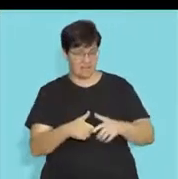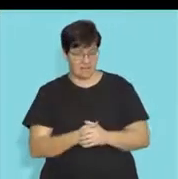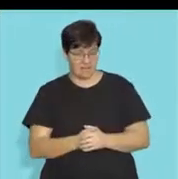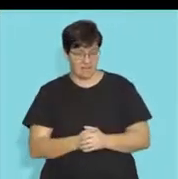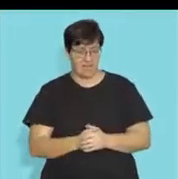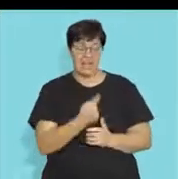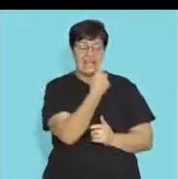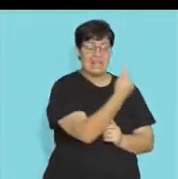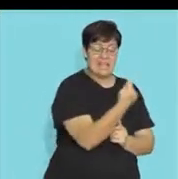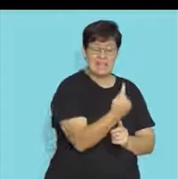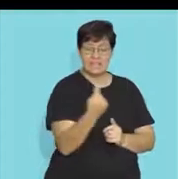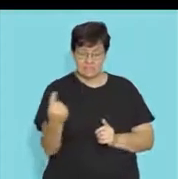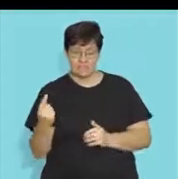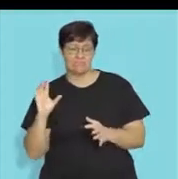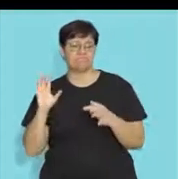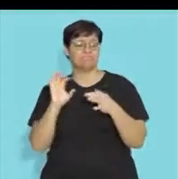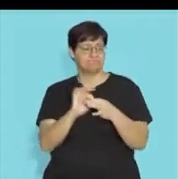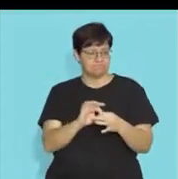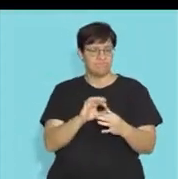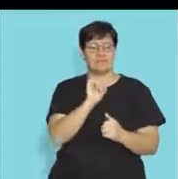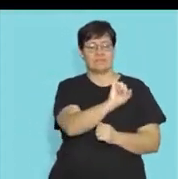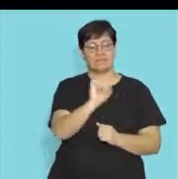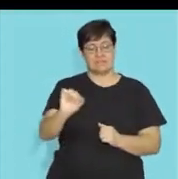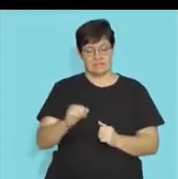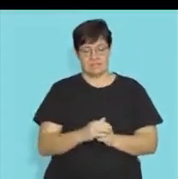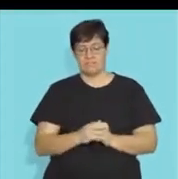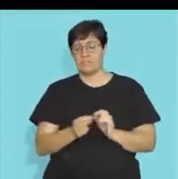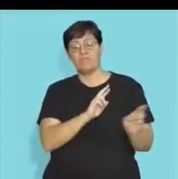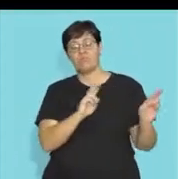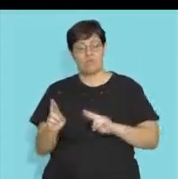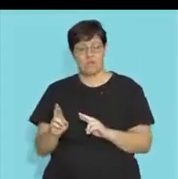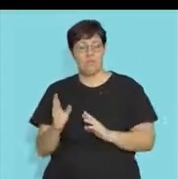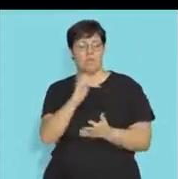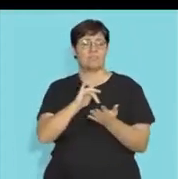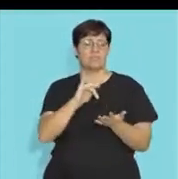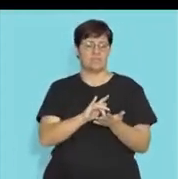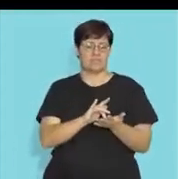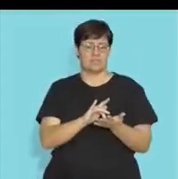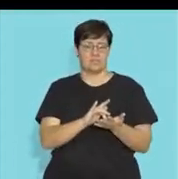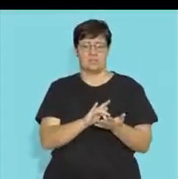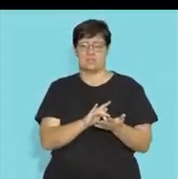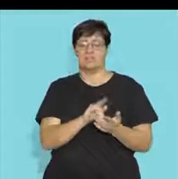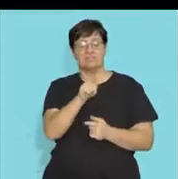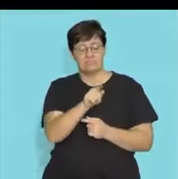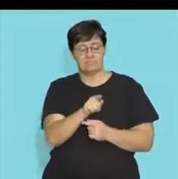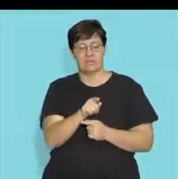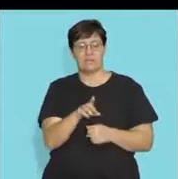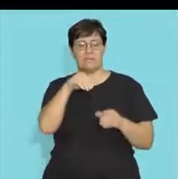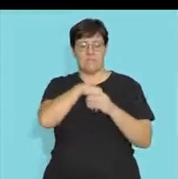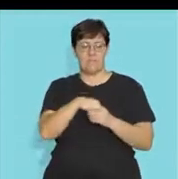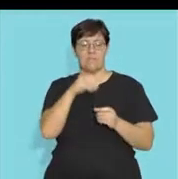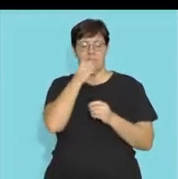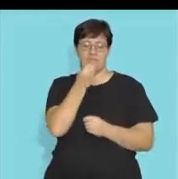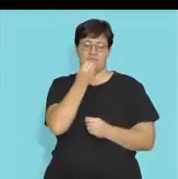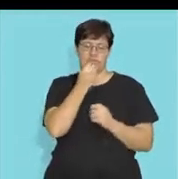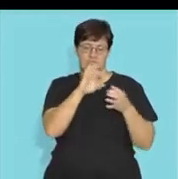mentioned, each organism belongs to a specific trophic level, which is referred to the position that an organism occupies